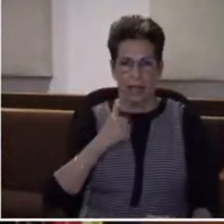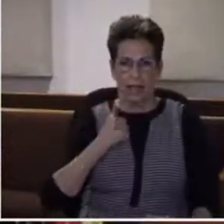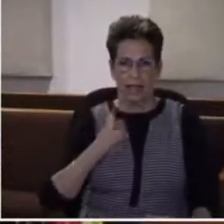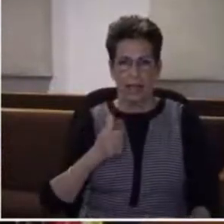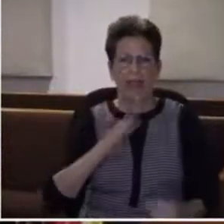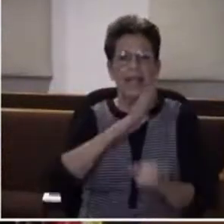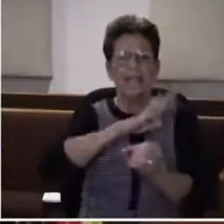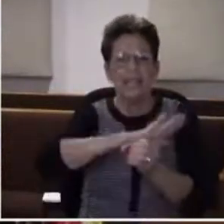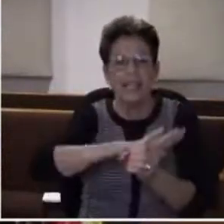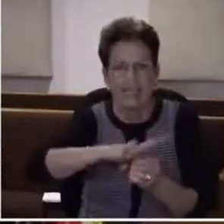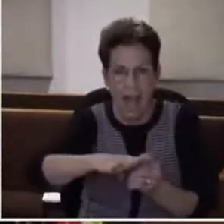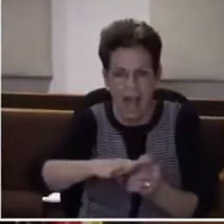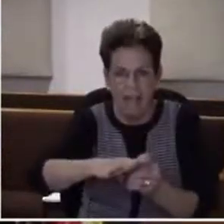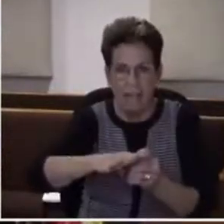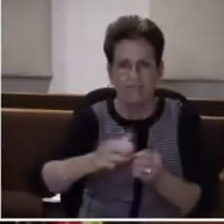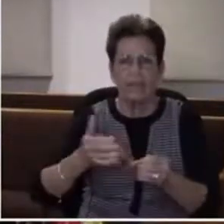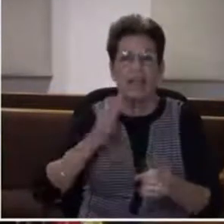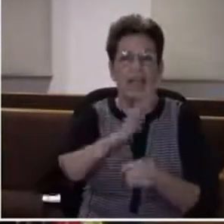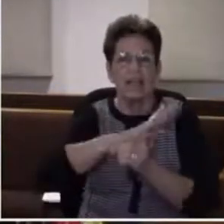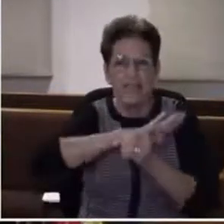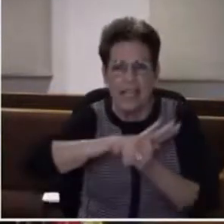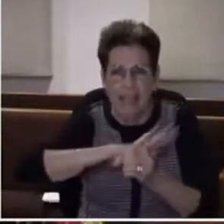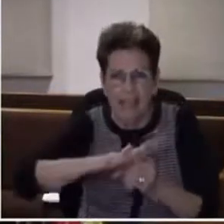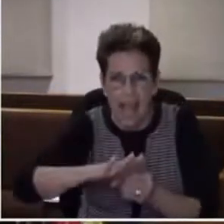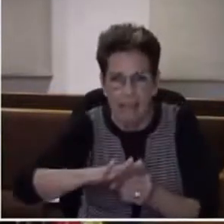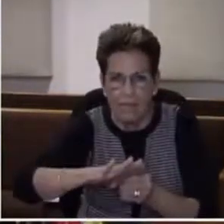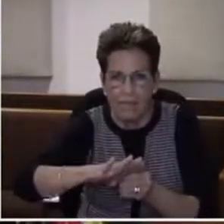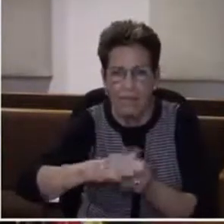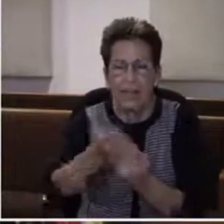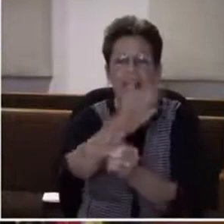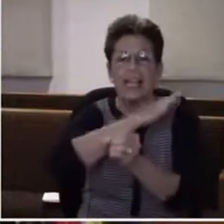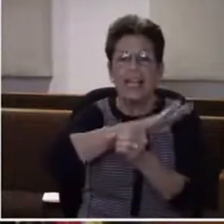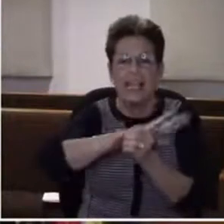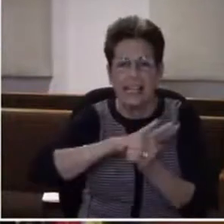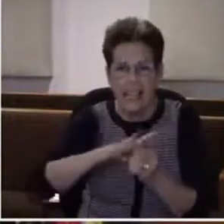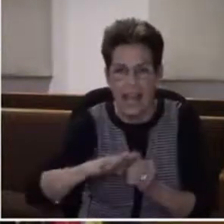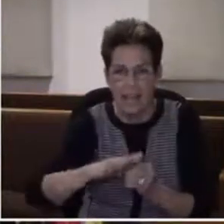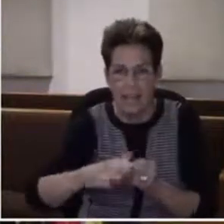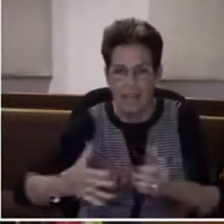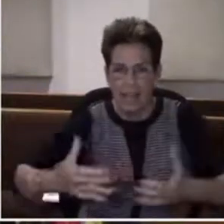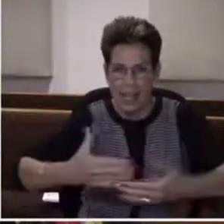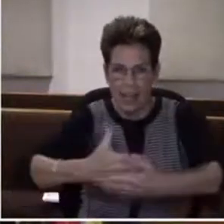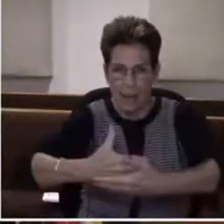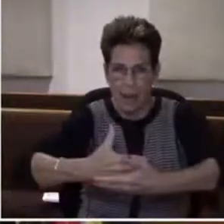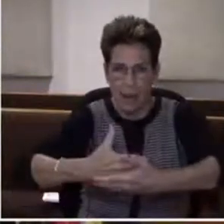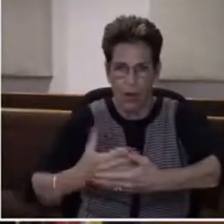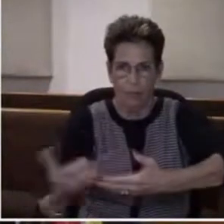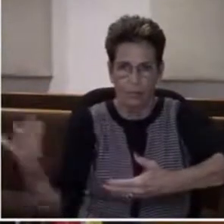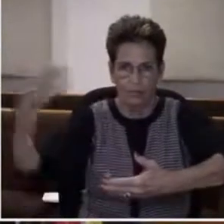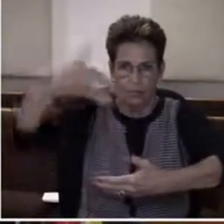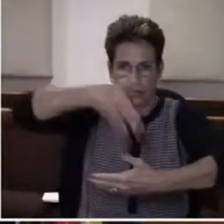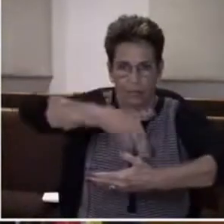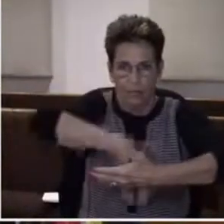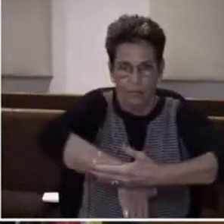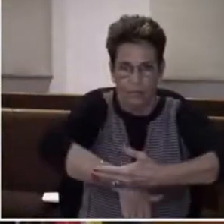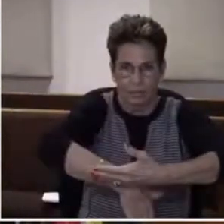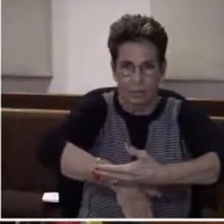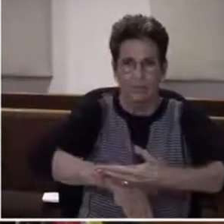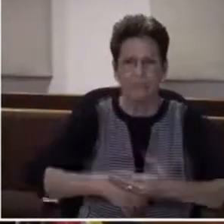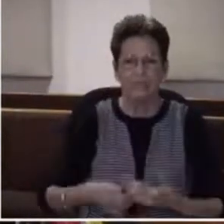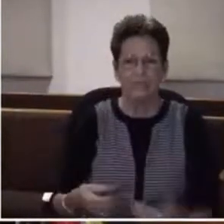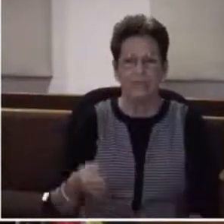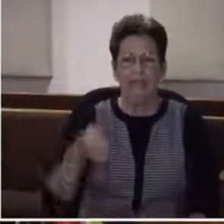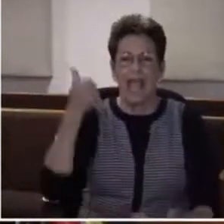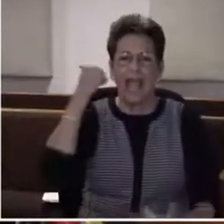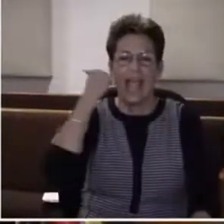that she ever had more than what she did have. But she had that